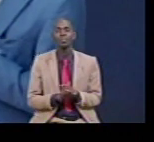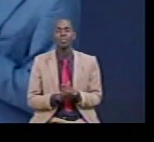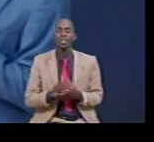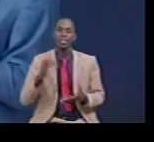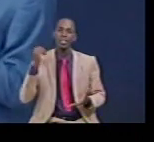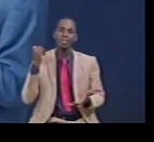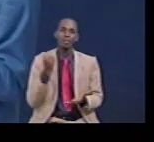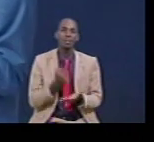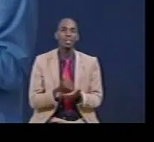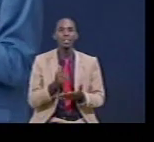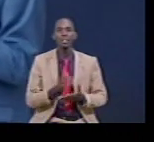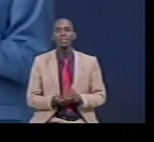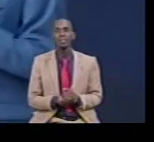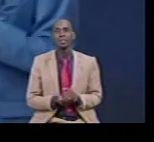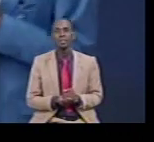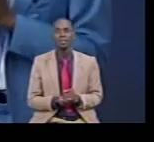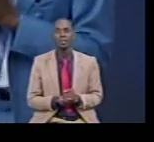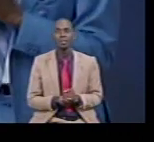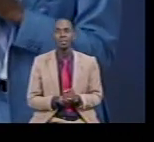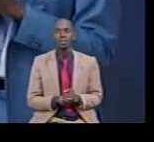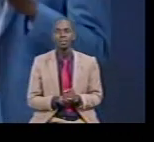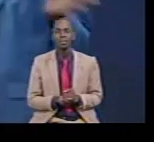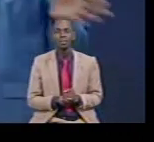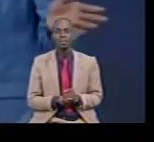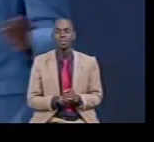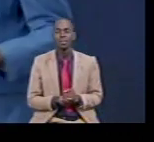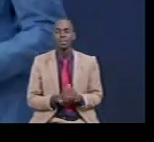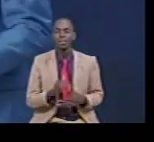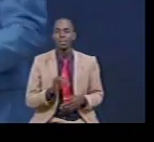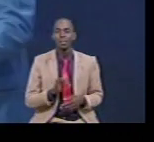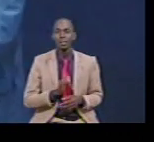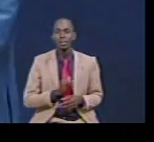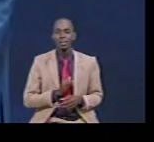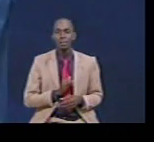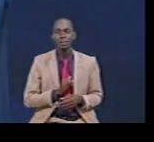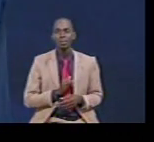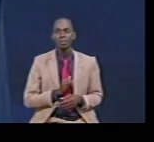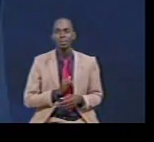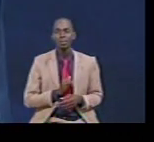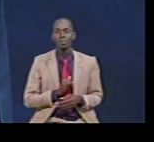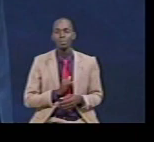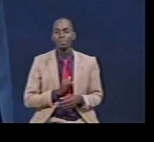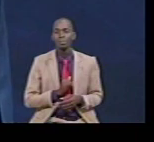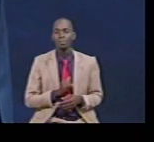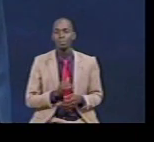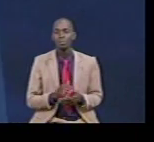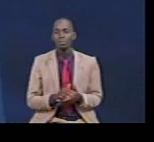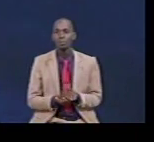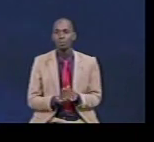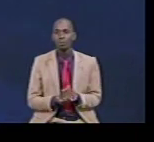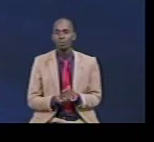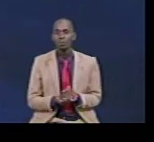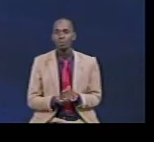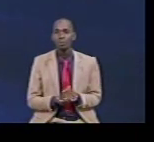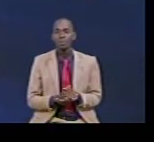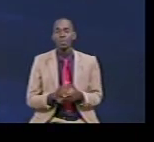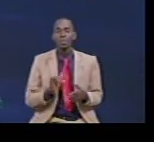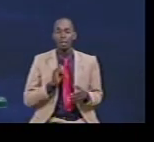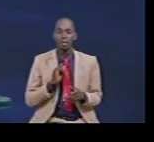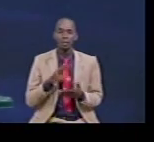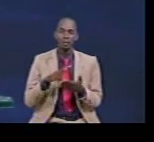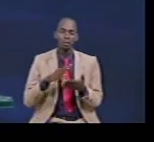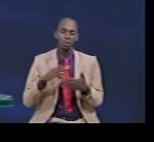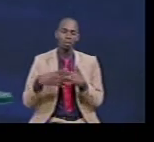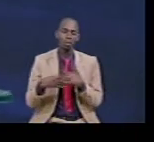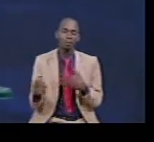Amen. Like we've heard from our moderator earlier, this week is a week of double blessing for all of